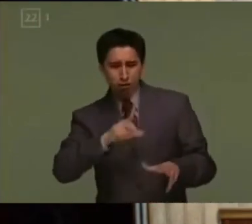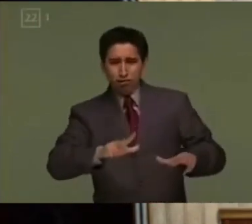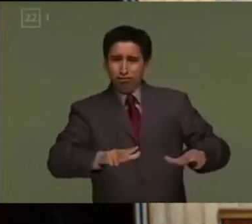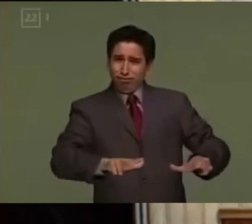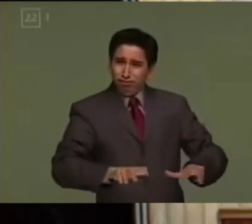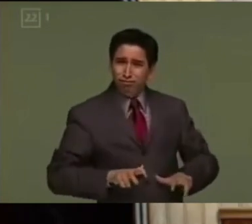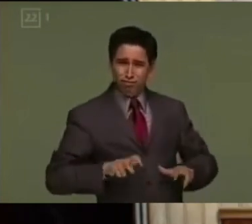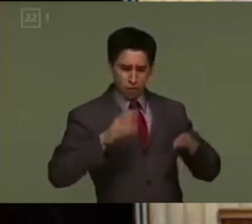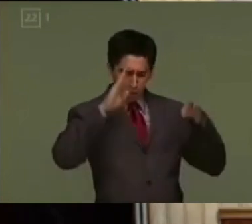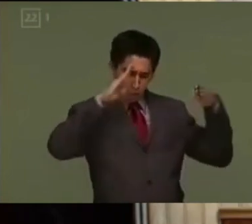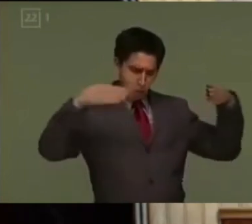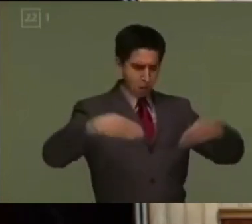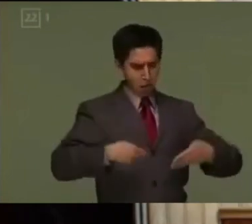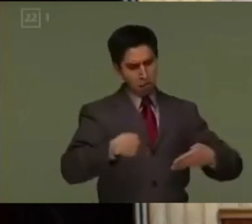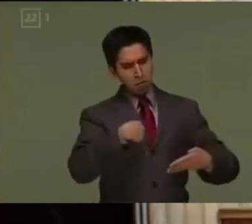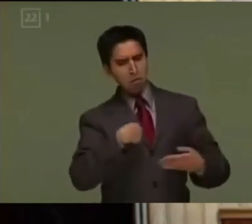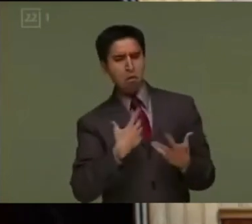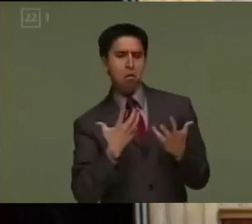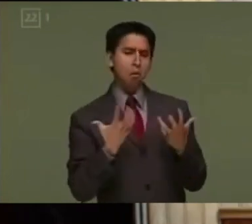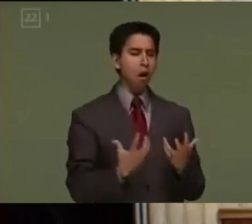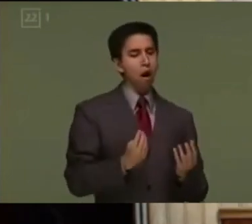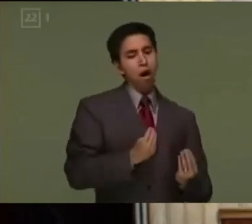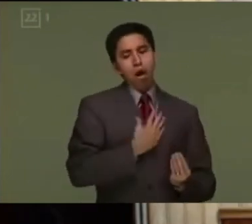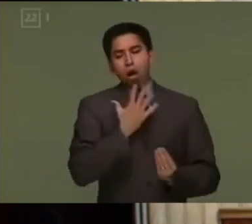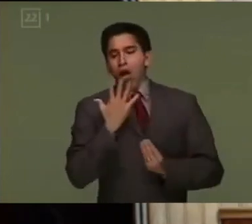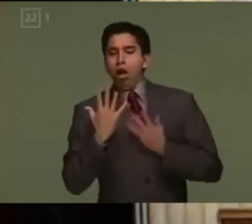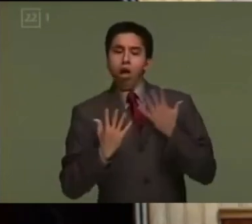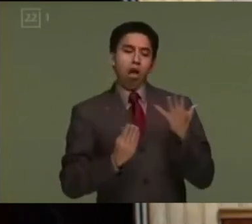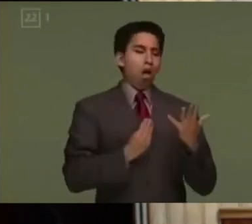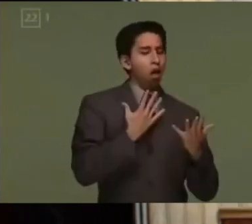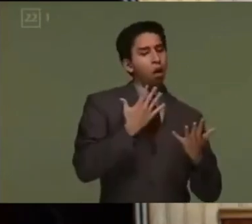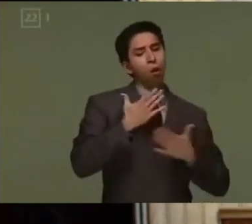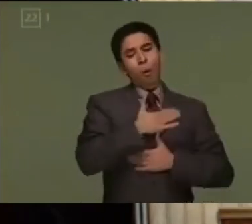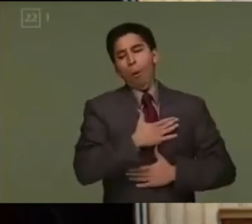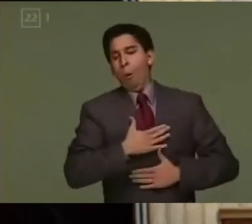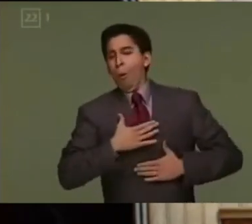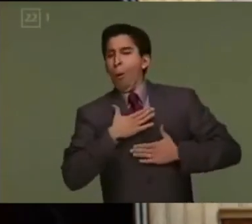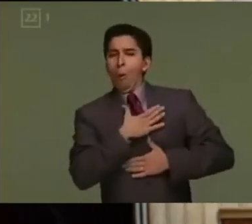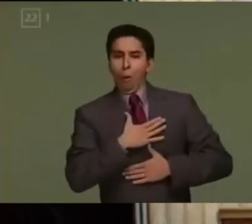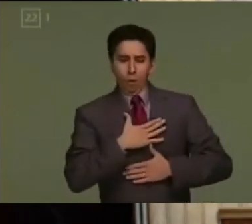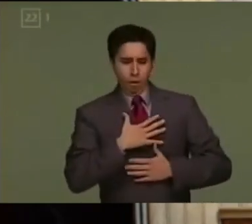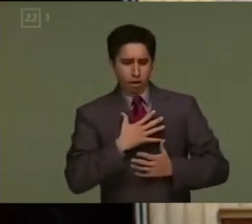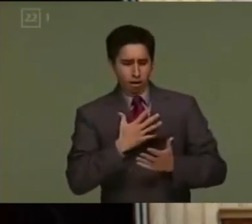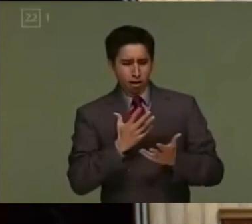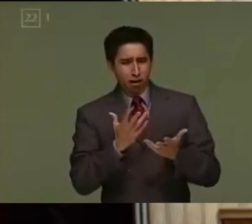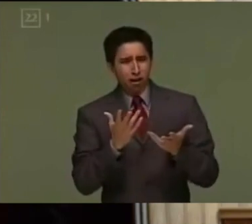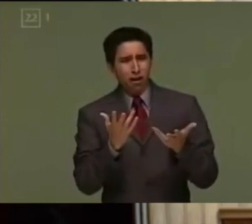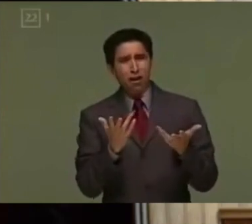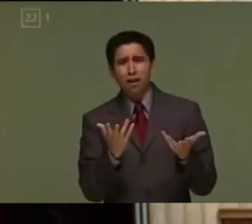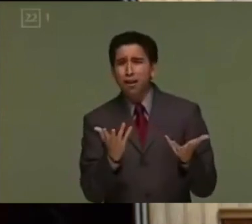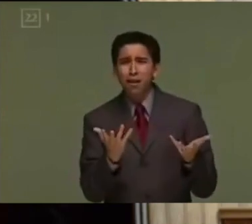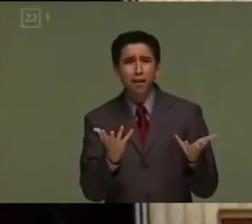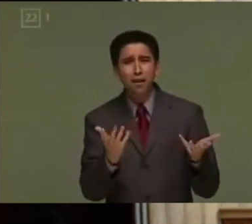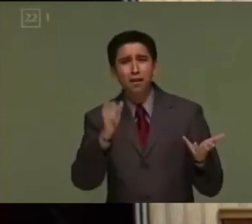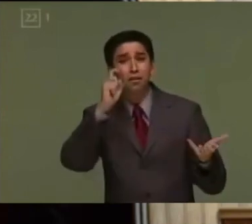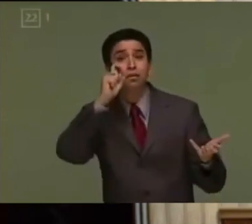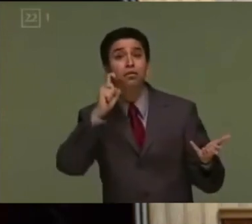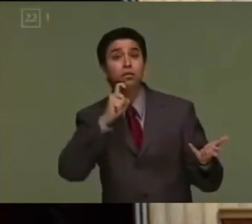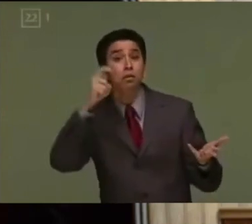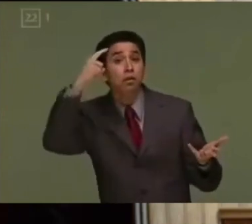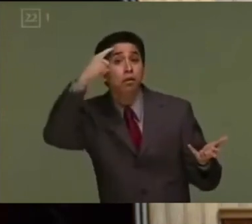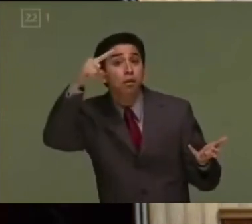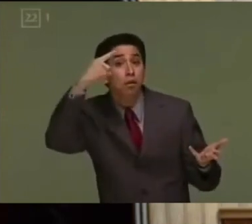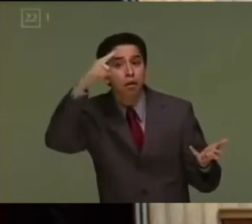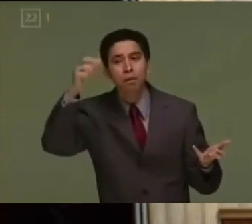always exposes the apostates. The guy's name is Jesse. Please explain to me how